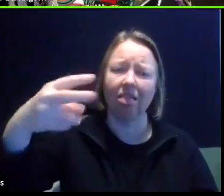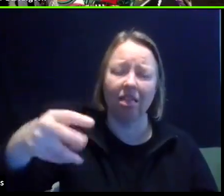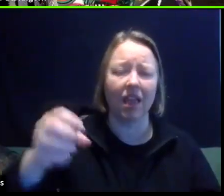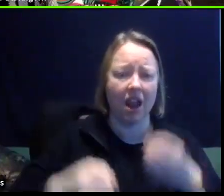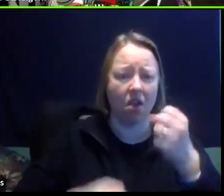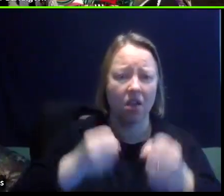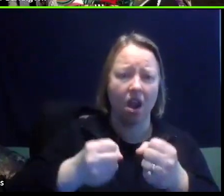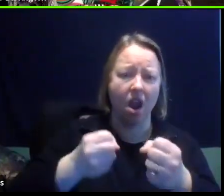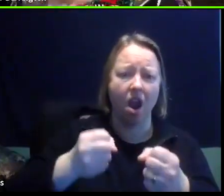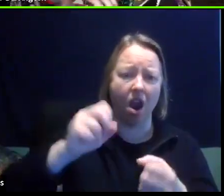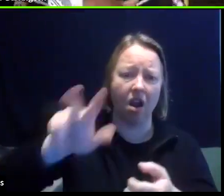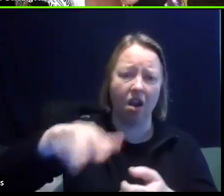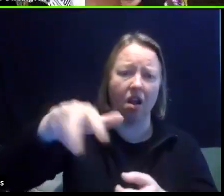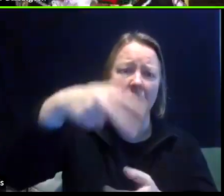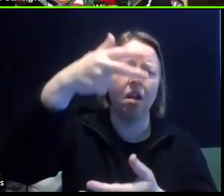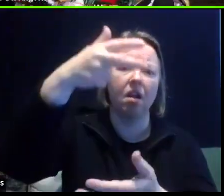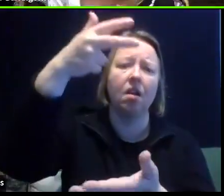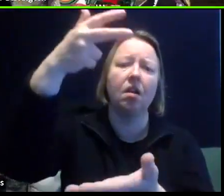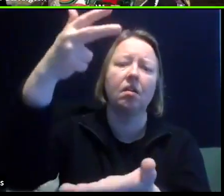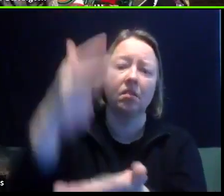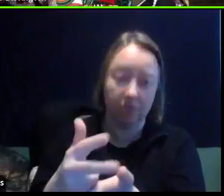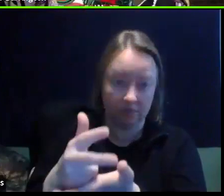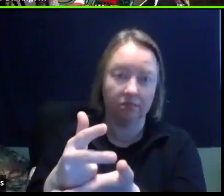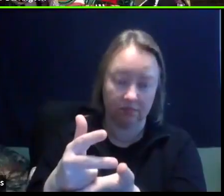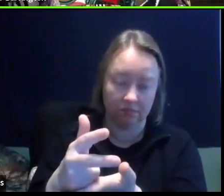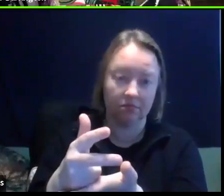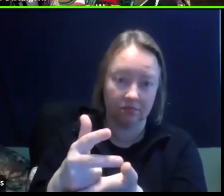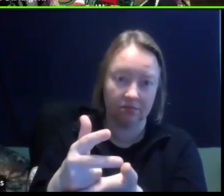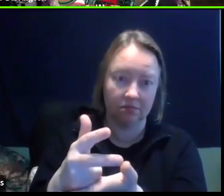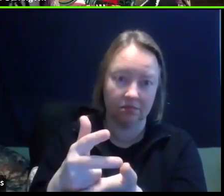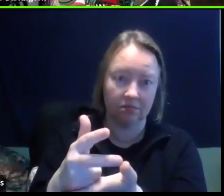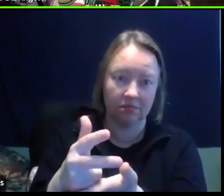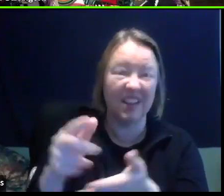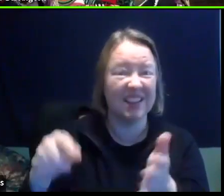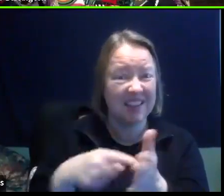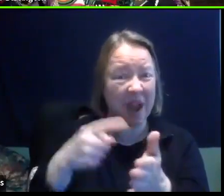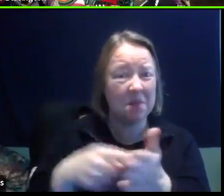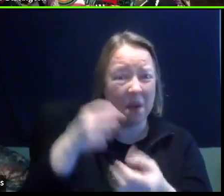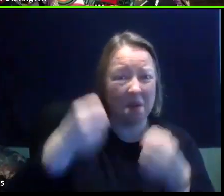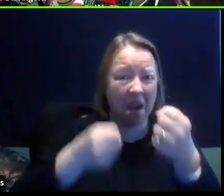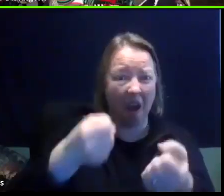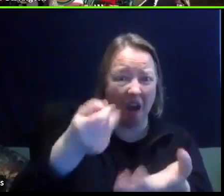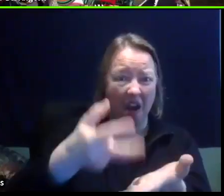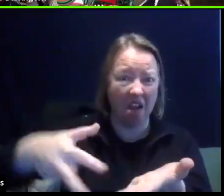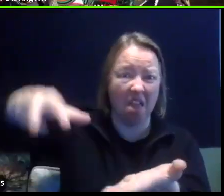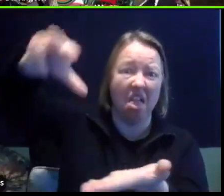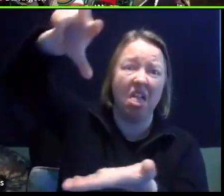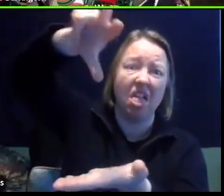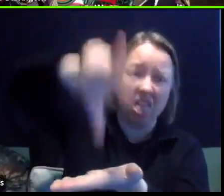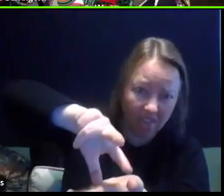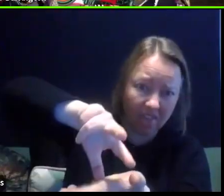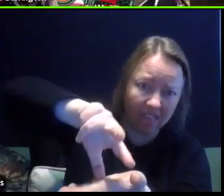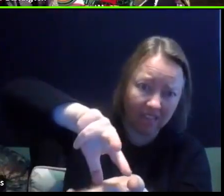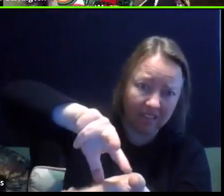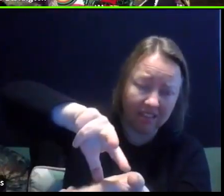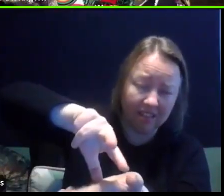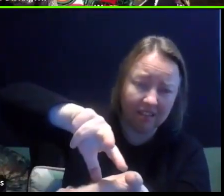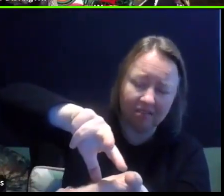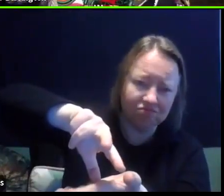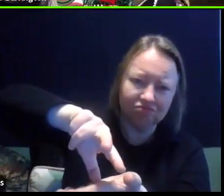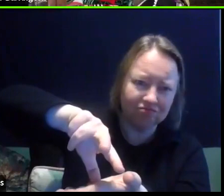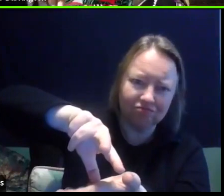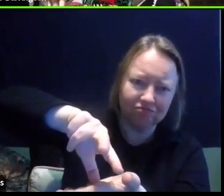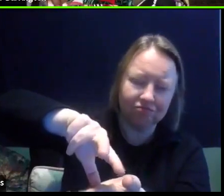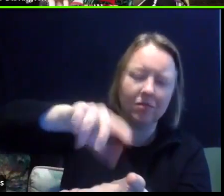landed on all fours. Sometimes it lands upside down on its head, and but we've